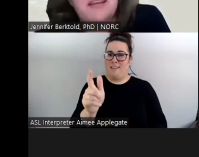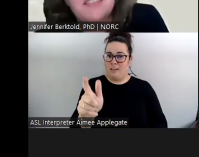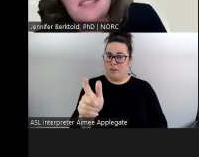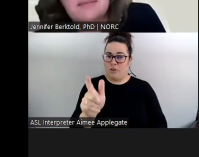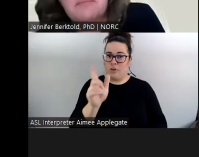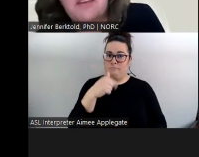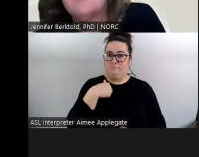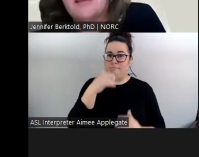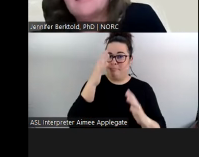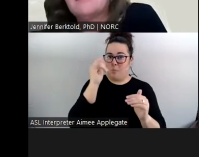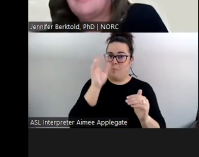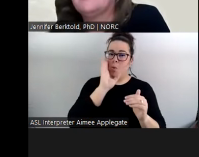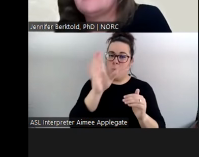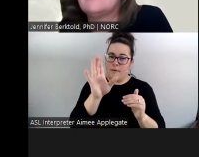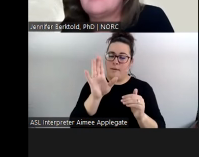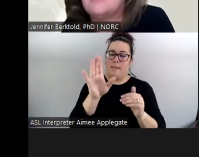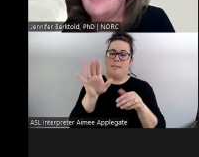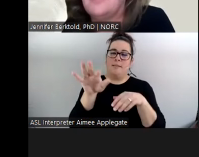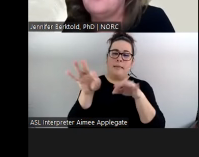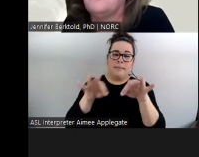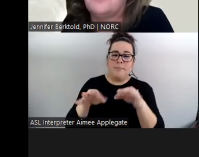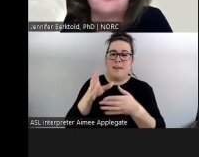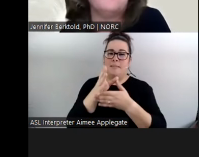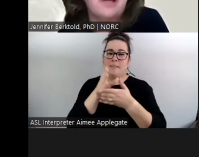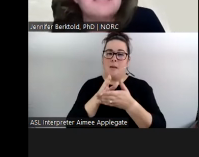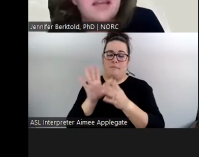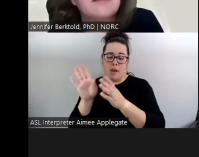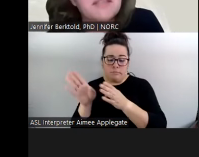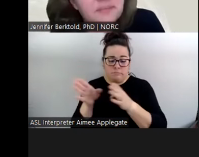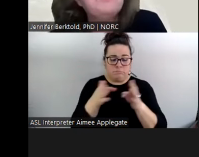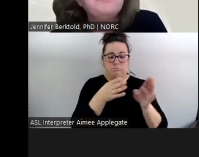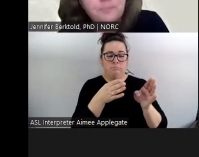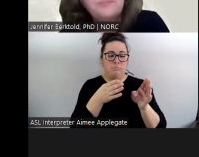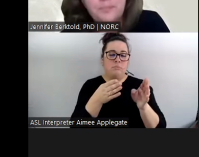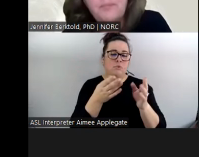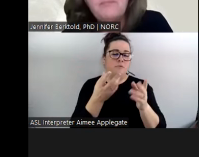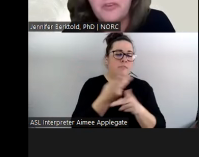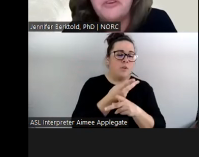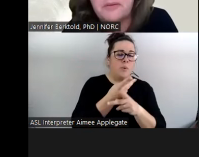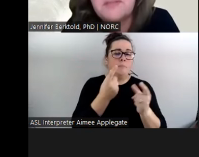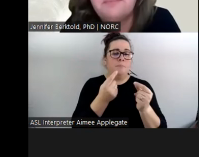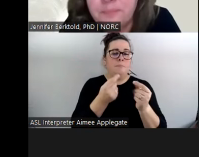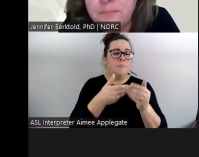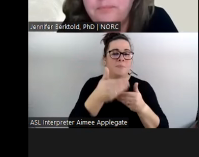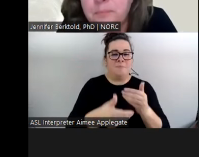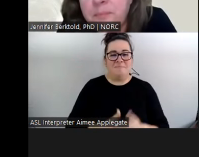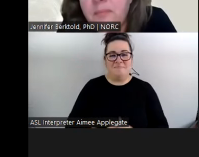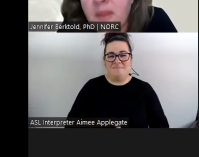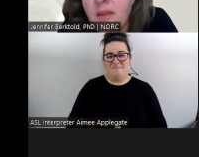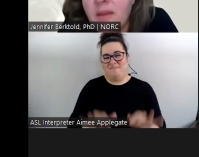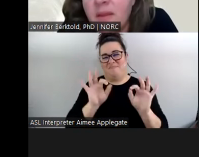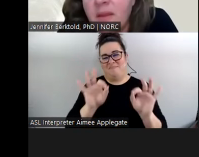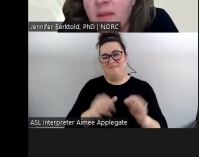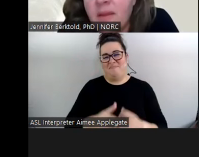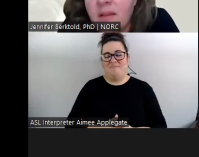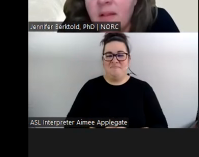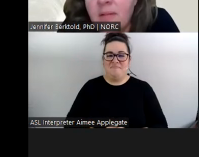speak to some of the pivoting, because I'm curious to hear what comes next for folks.